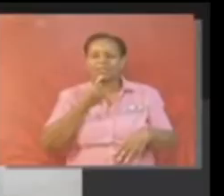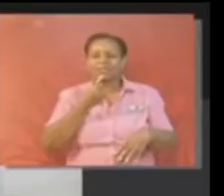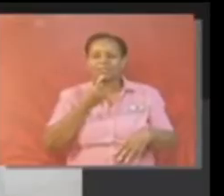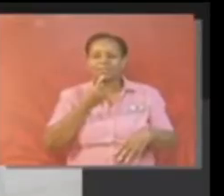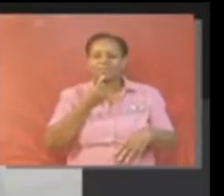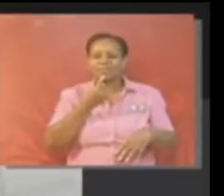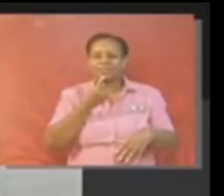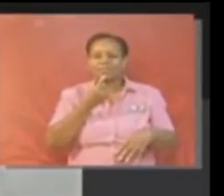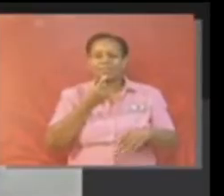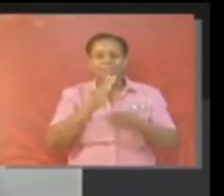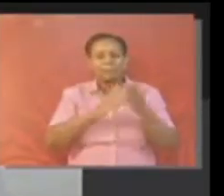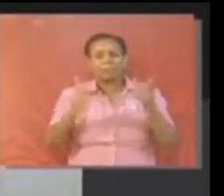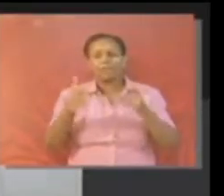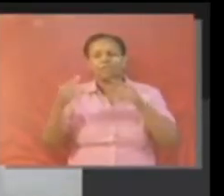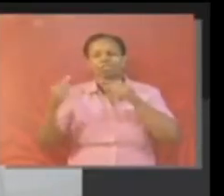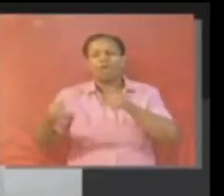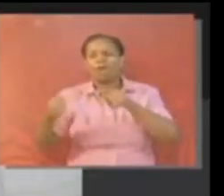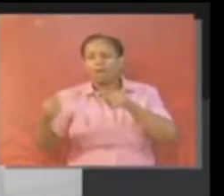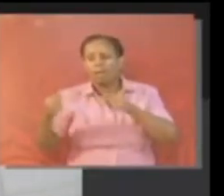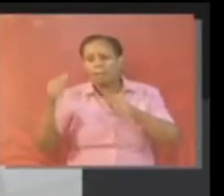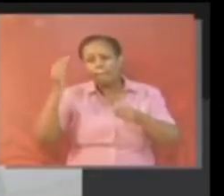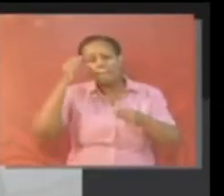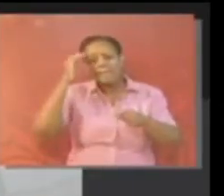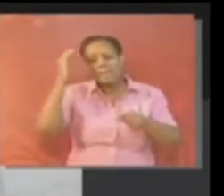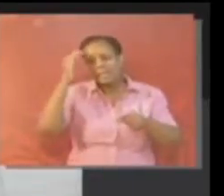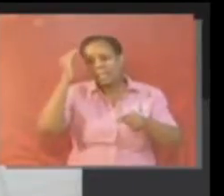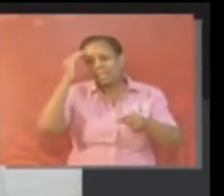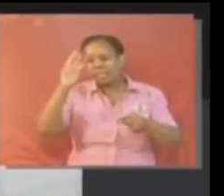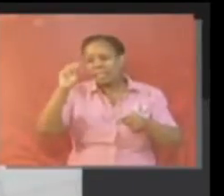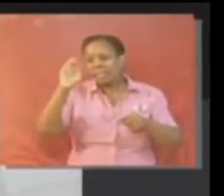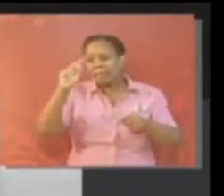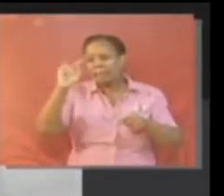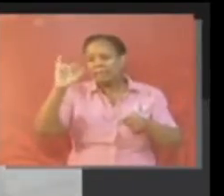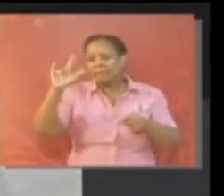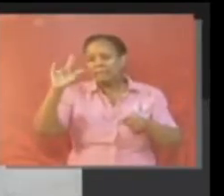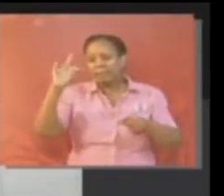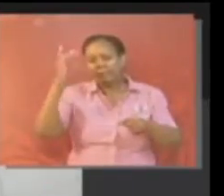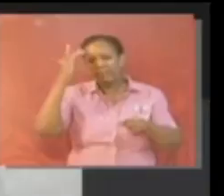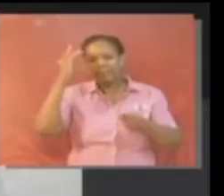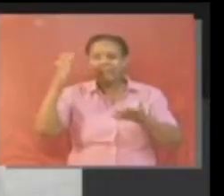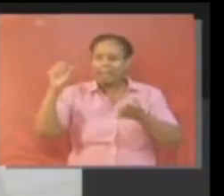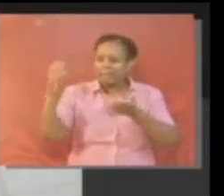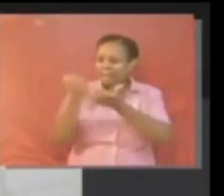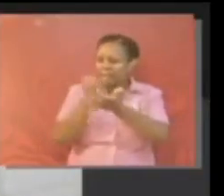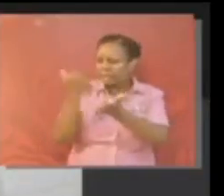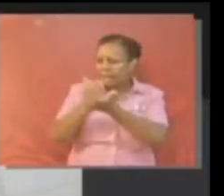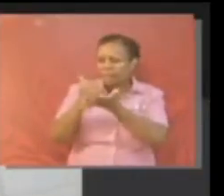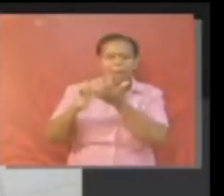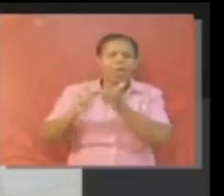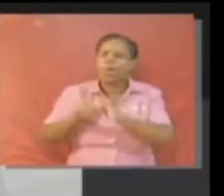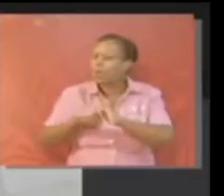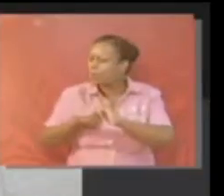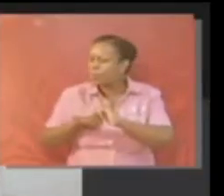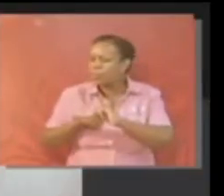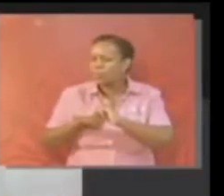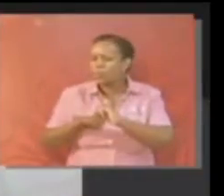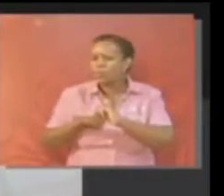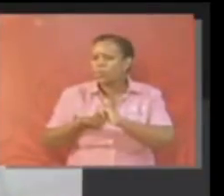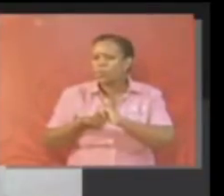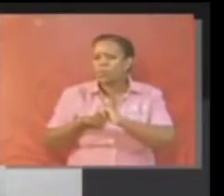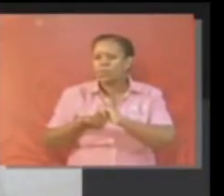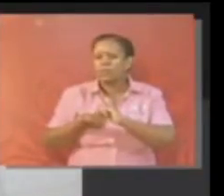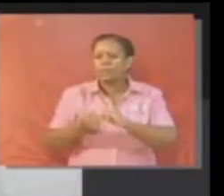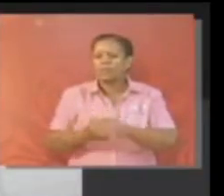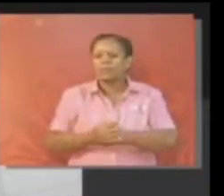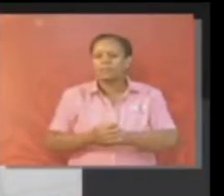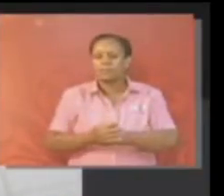mentally, what can I do to get help within the public health system? Thank you so much, and I appreciate your